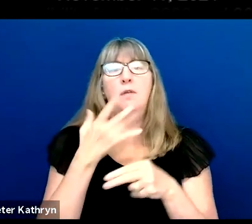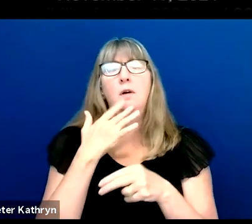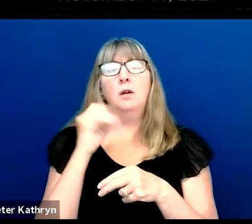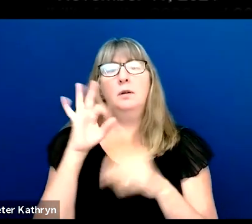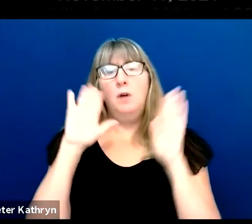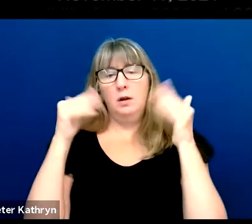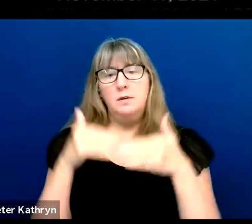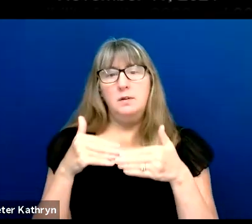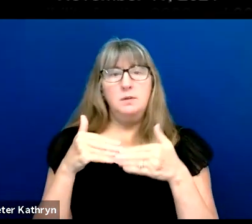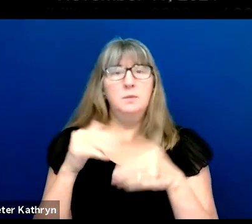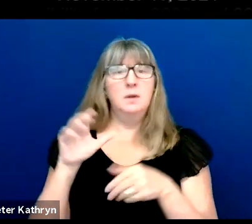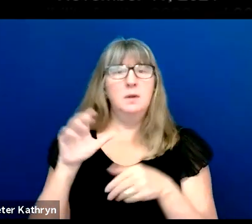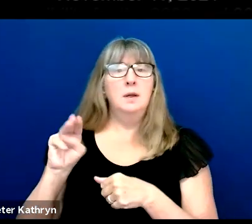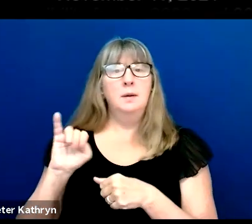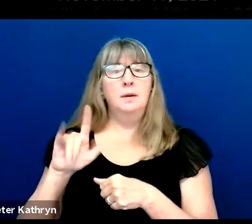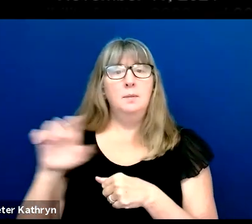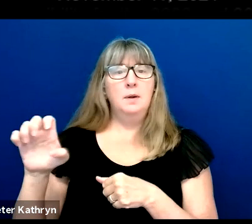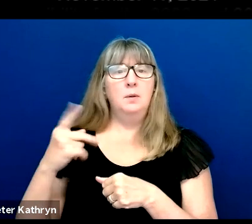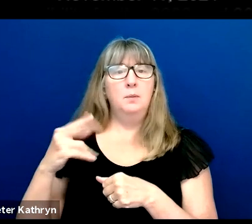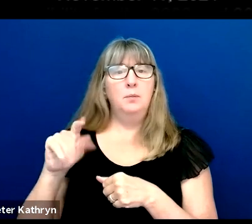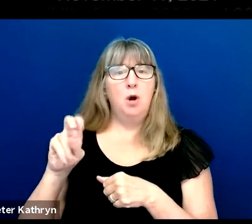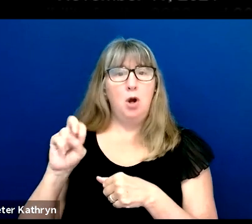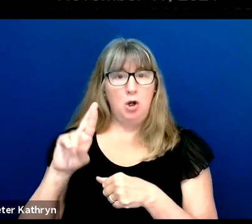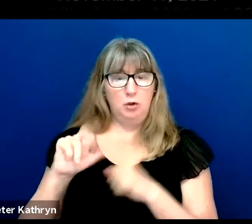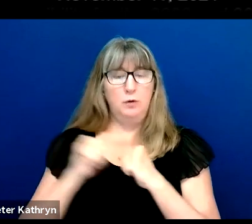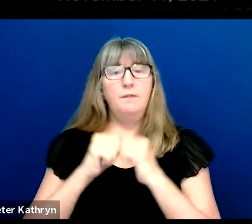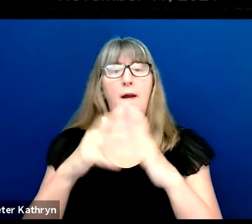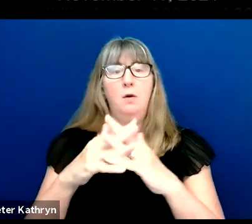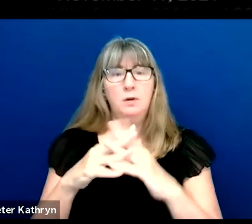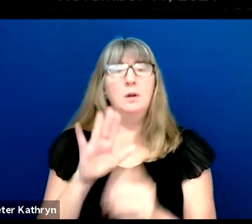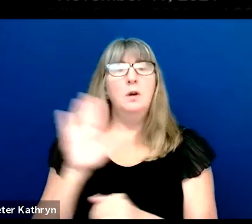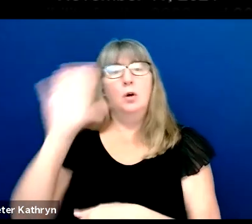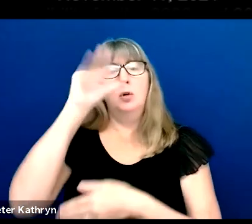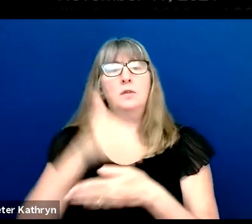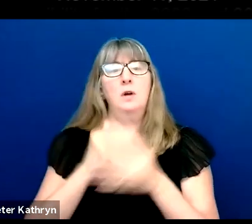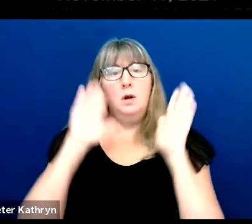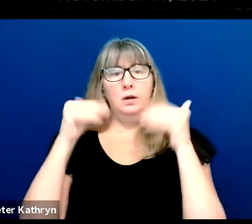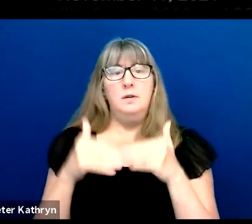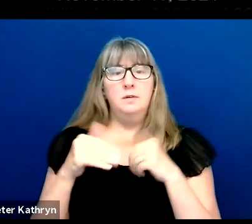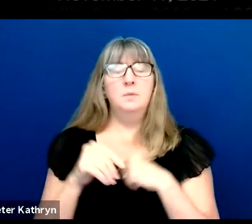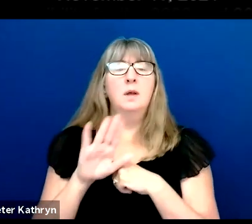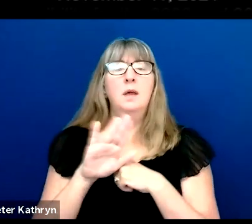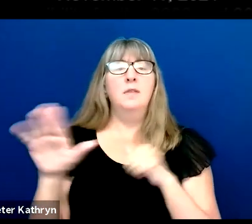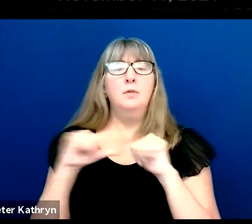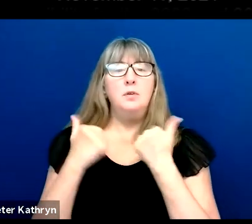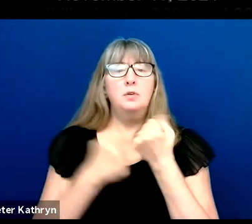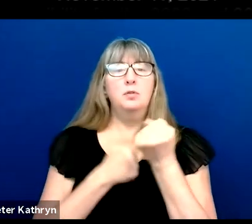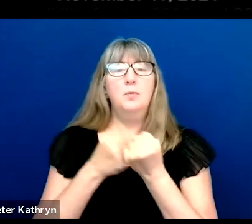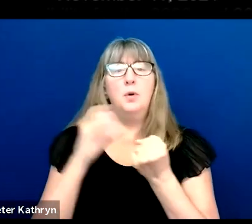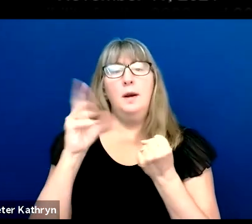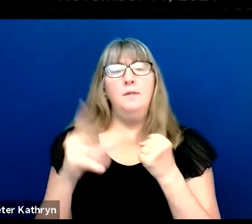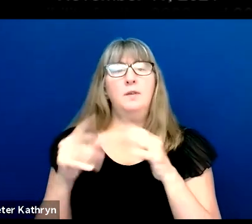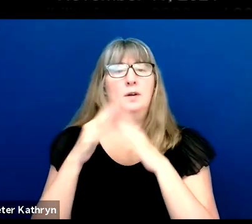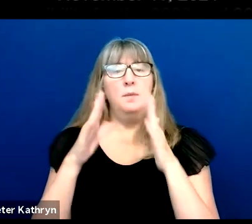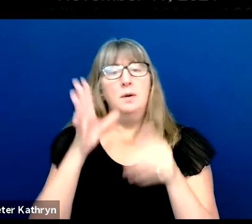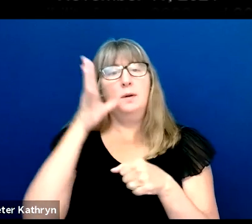by Camille Proctor, whose son is autistic, and it is an association meant to support African American parents of children with